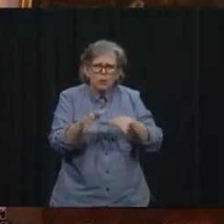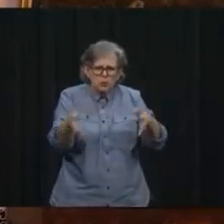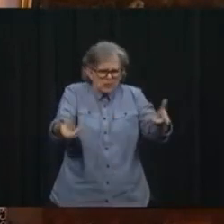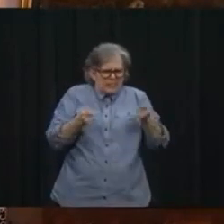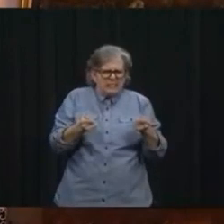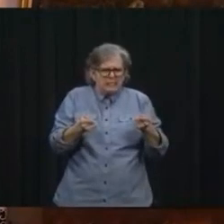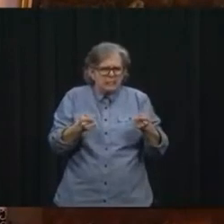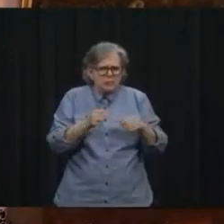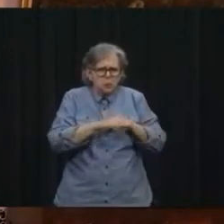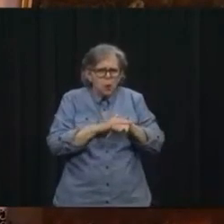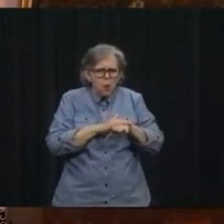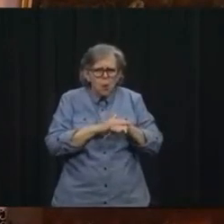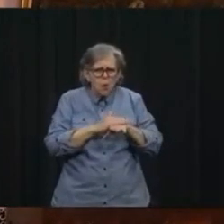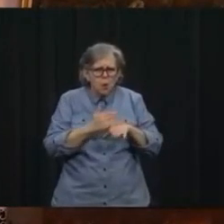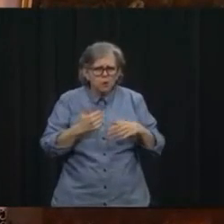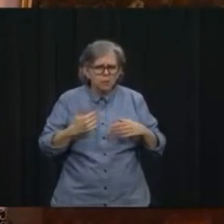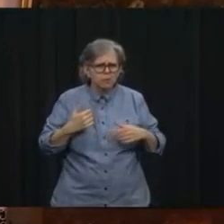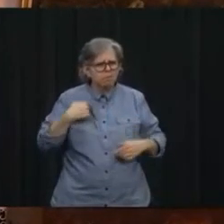What else can I do?